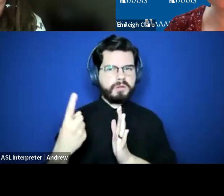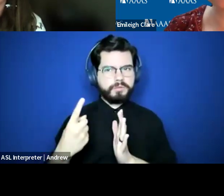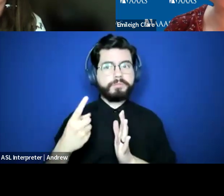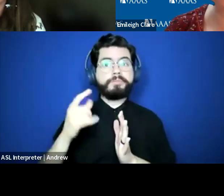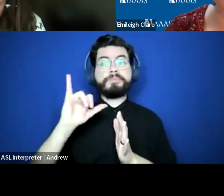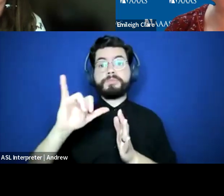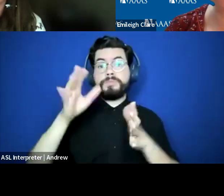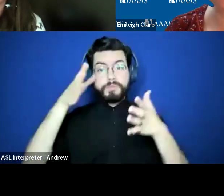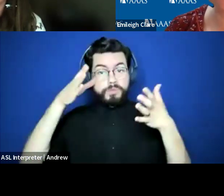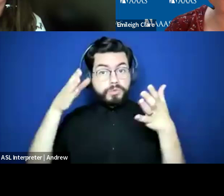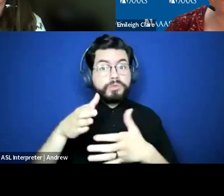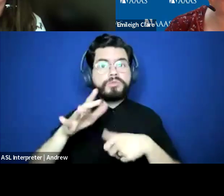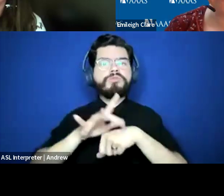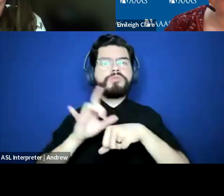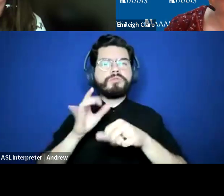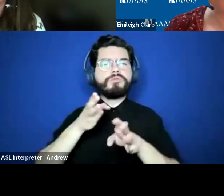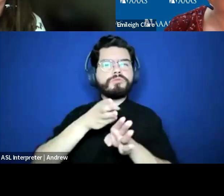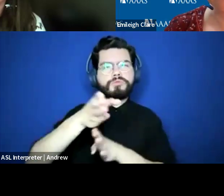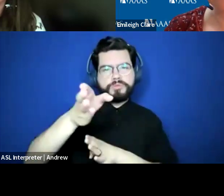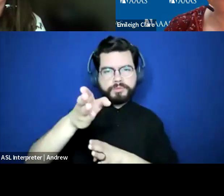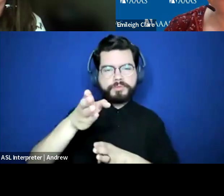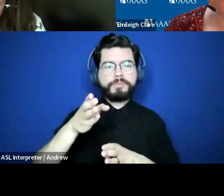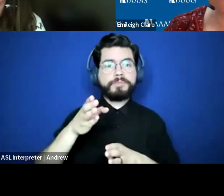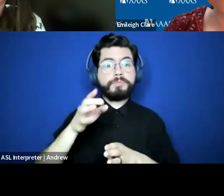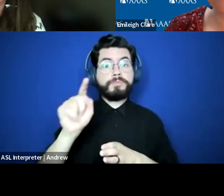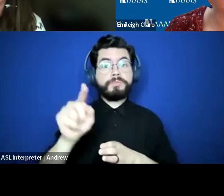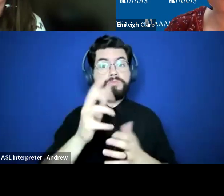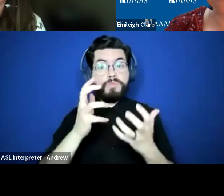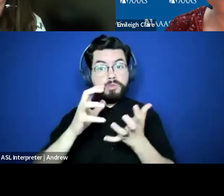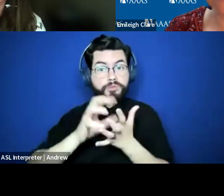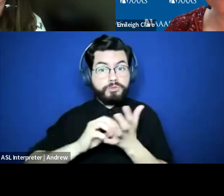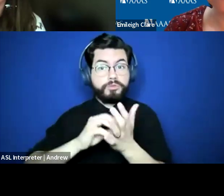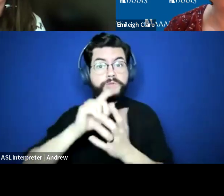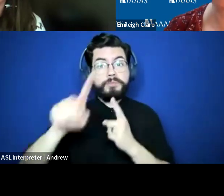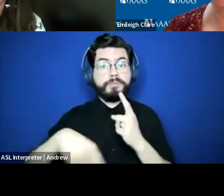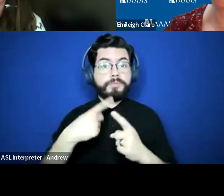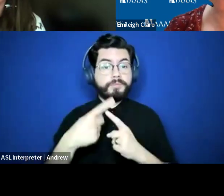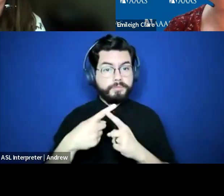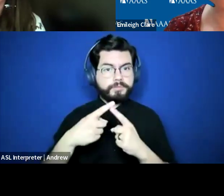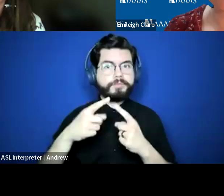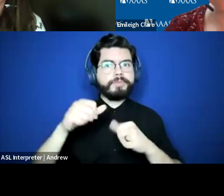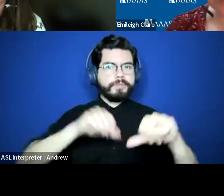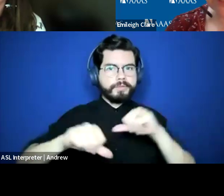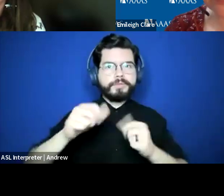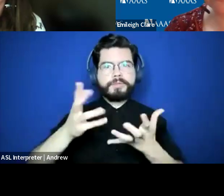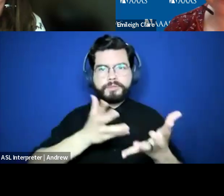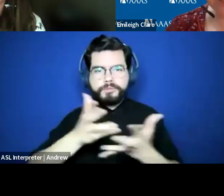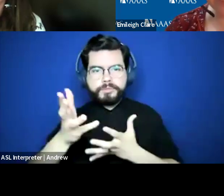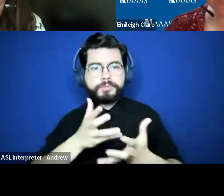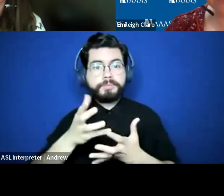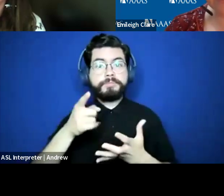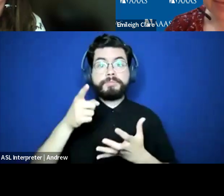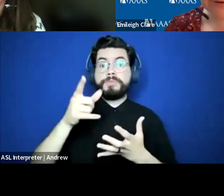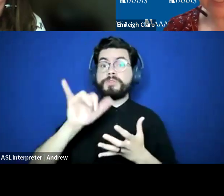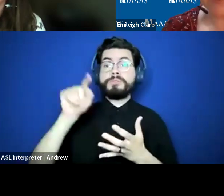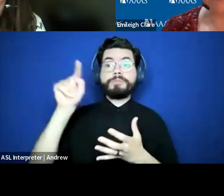and students who are interested in learning about science policy engagement and getting some training in that, making your case to elected officials, like